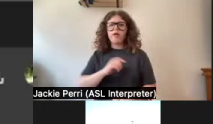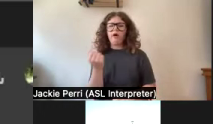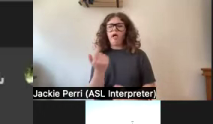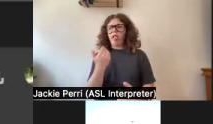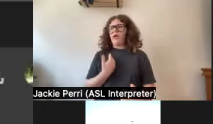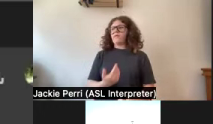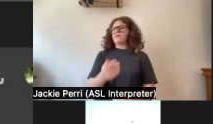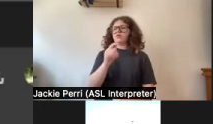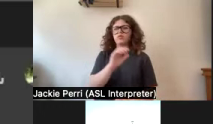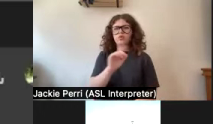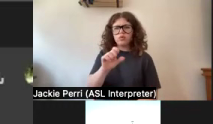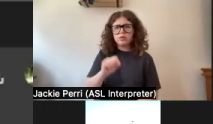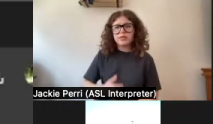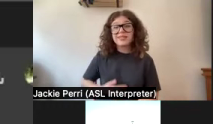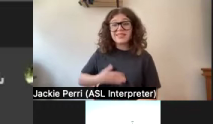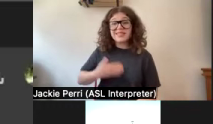to feel